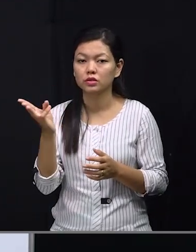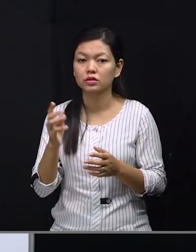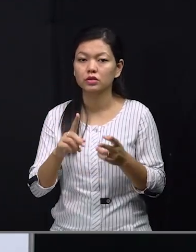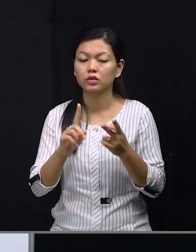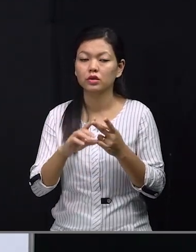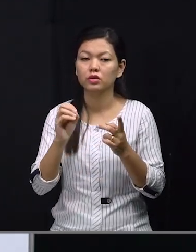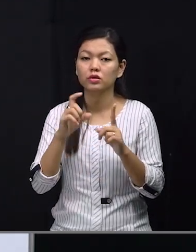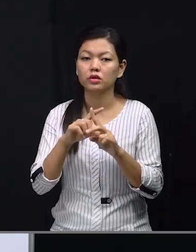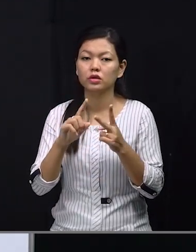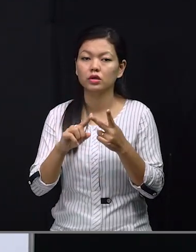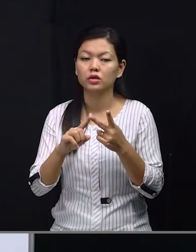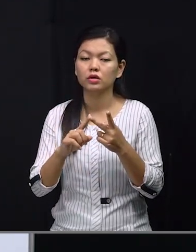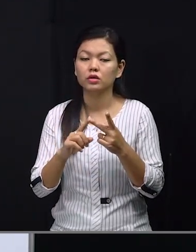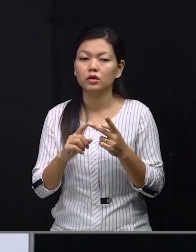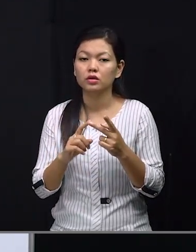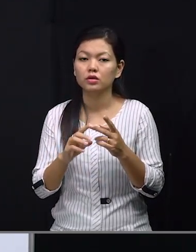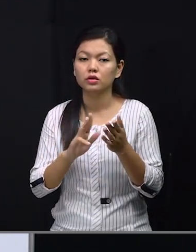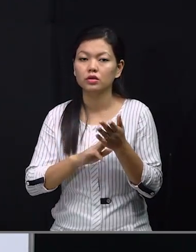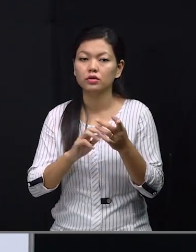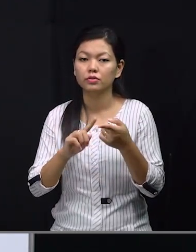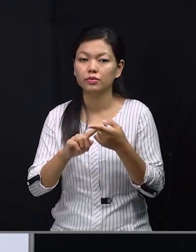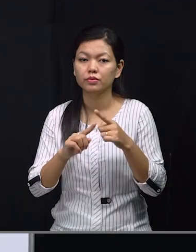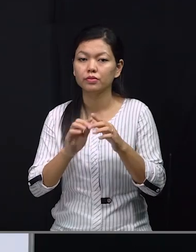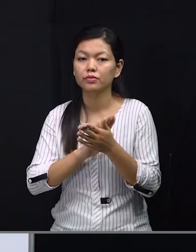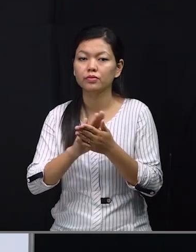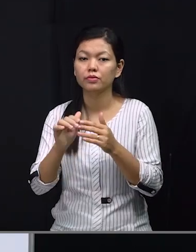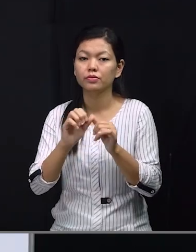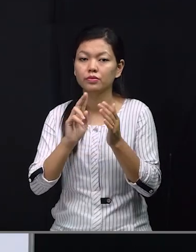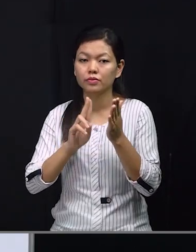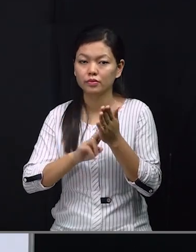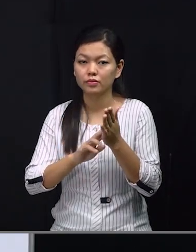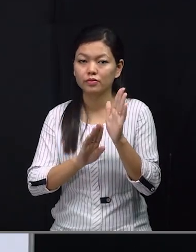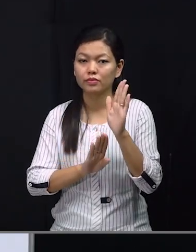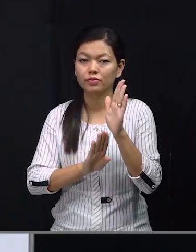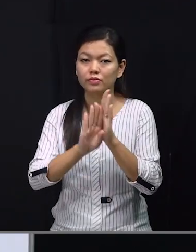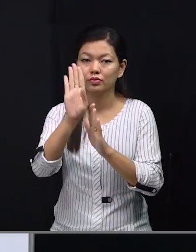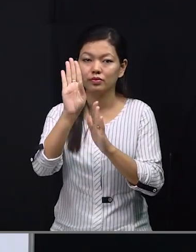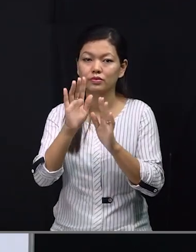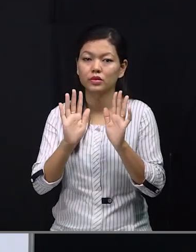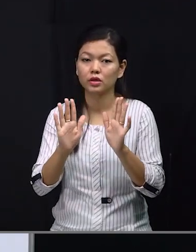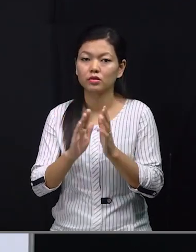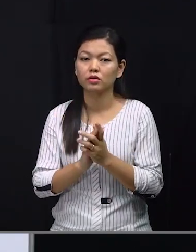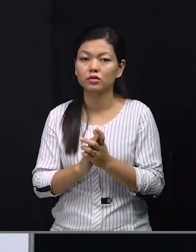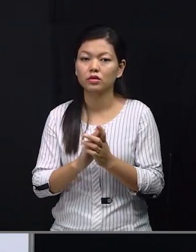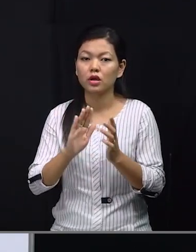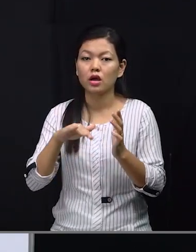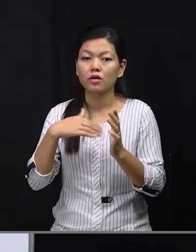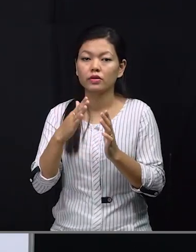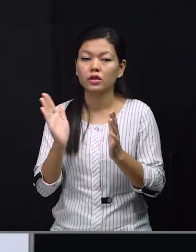highest molecular mass and therefore the highest boiling point. Then comes bromomethane, and